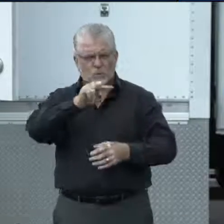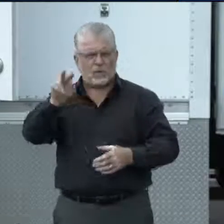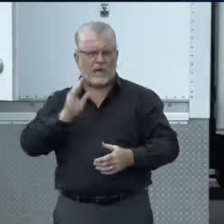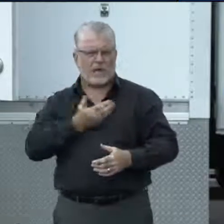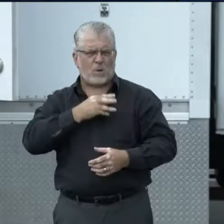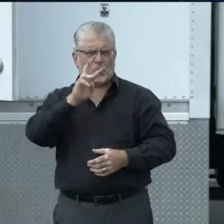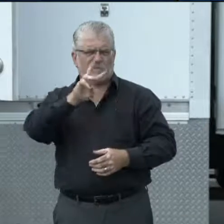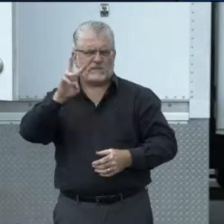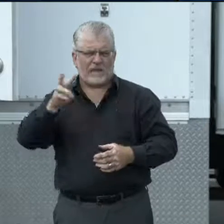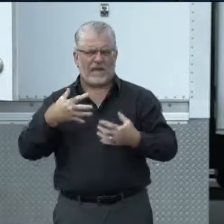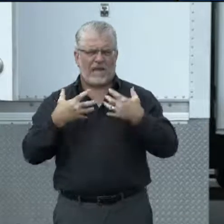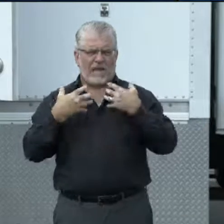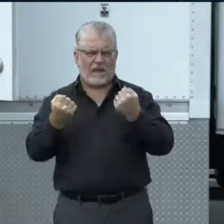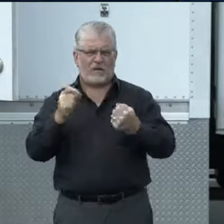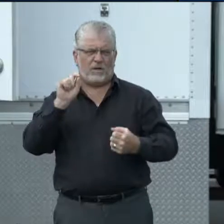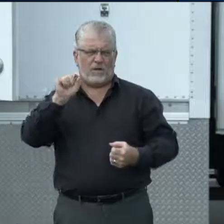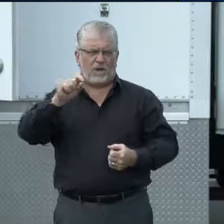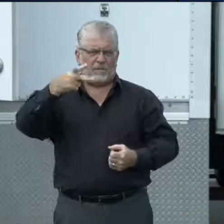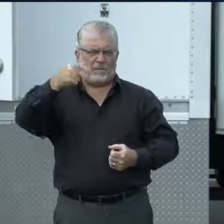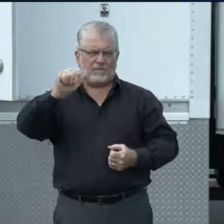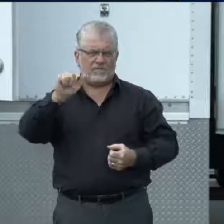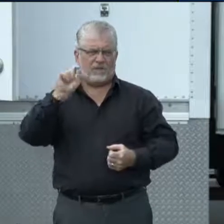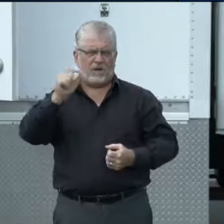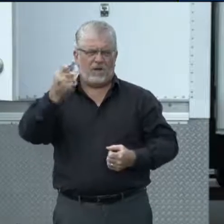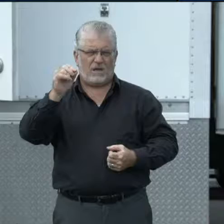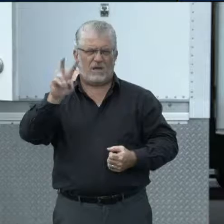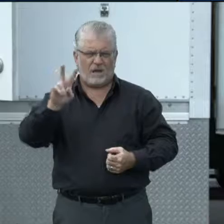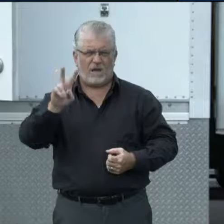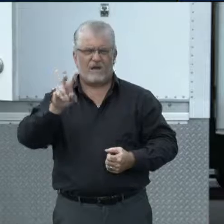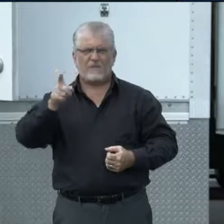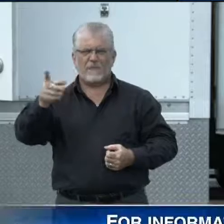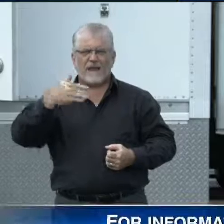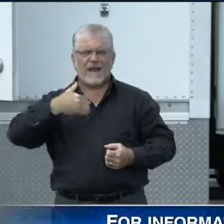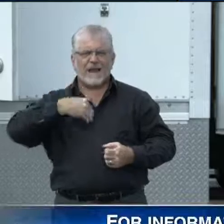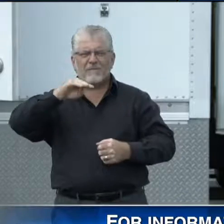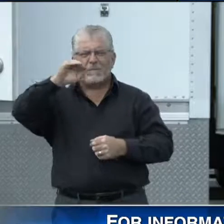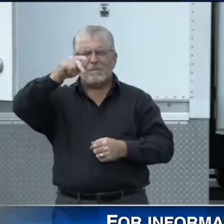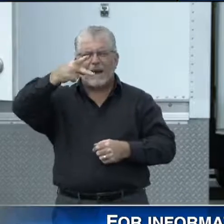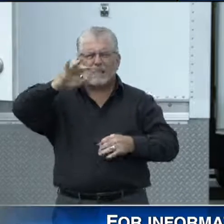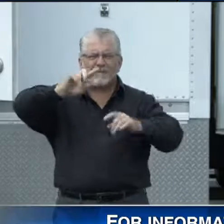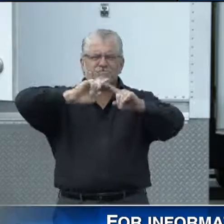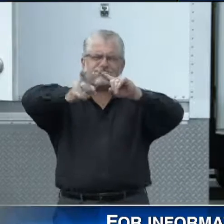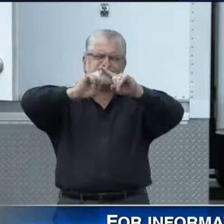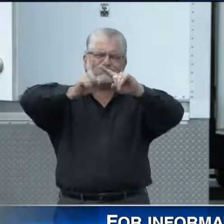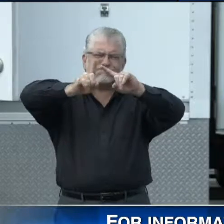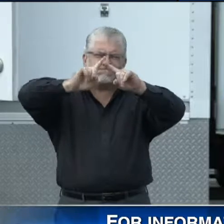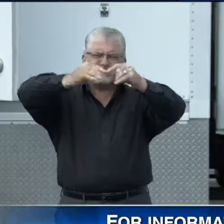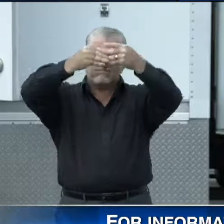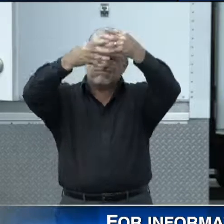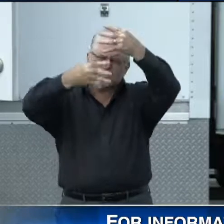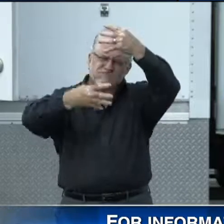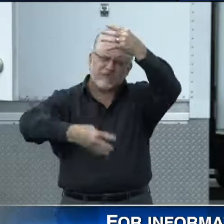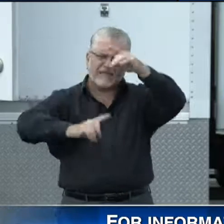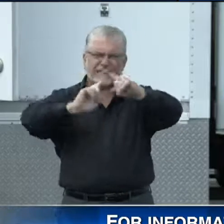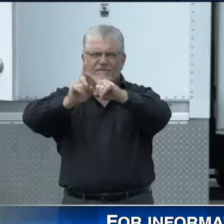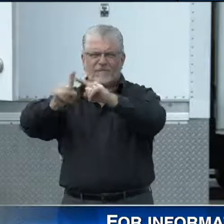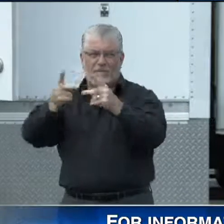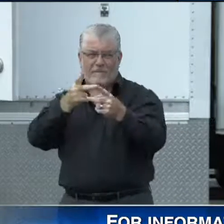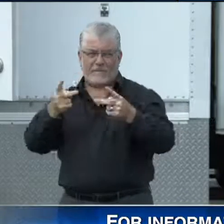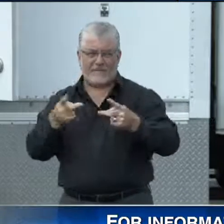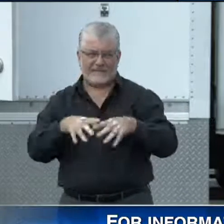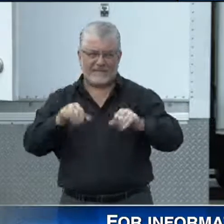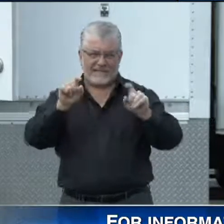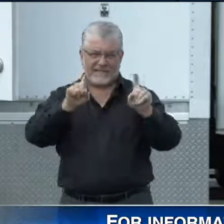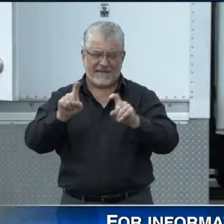health.pa.gov. And as always, if you have any questions about your health, please contact your healthcare